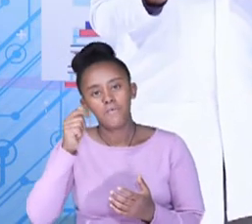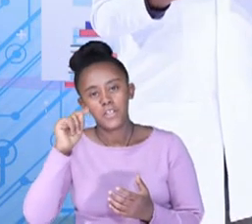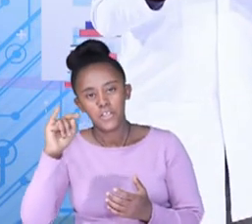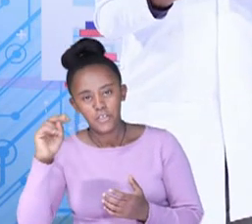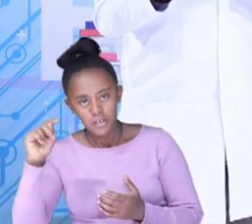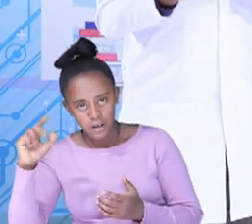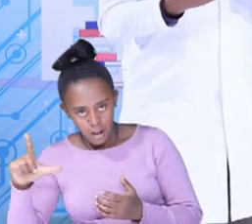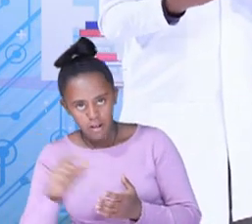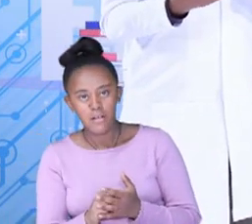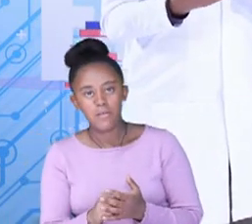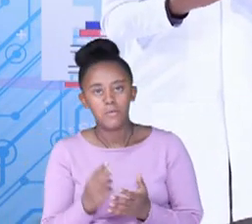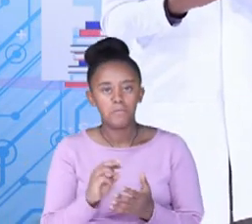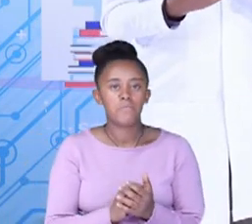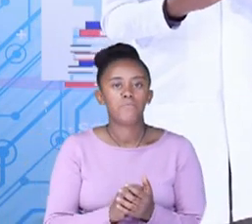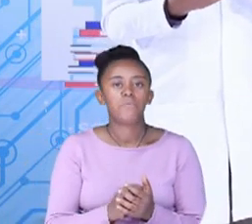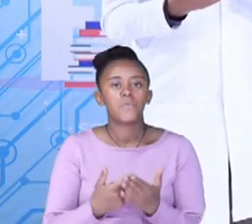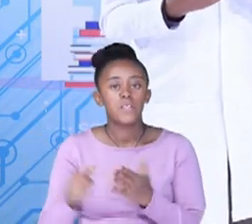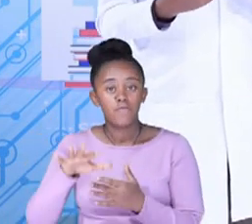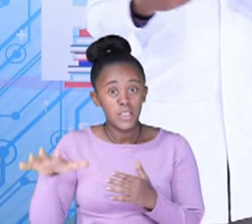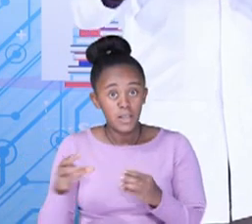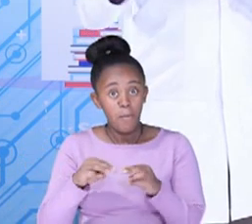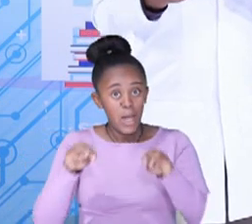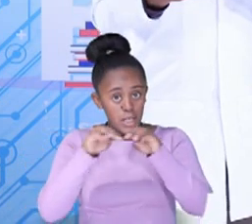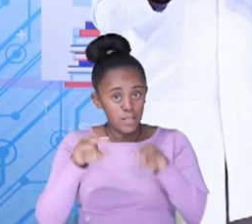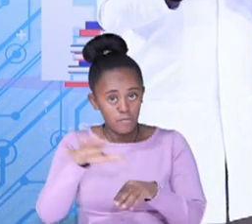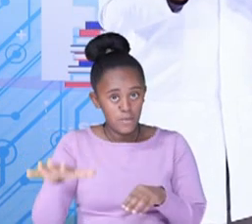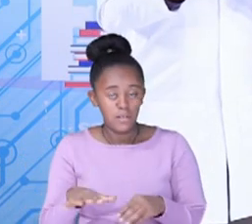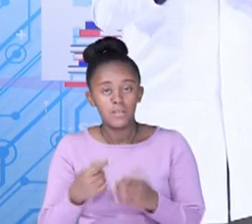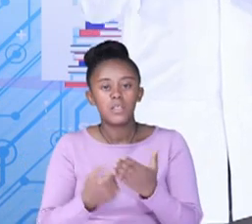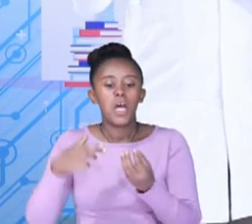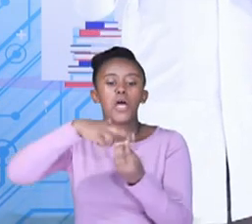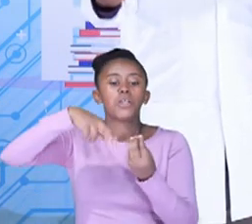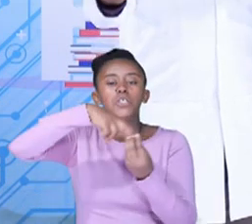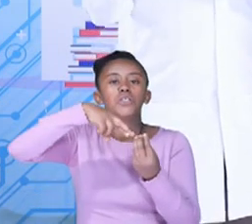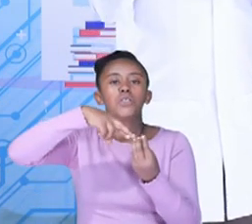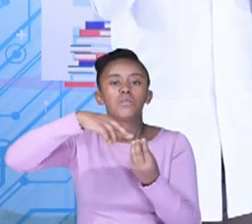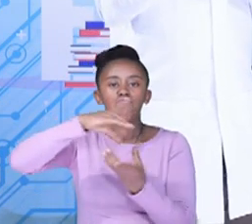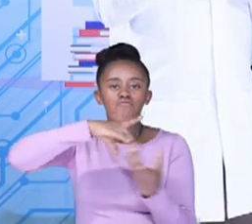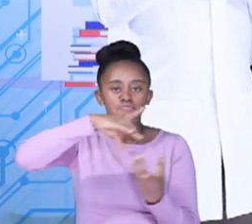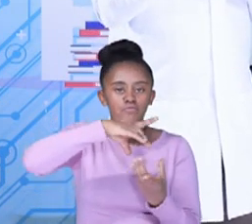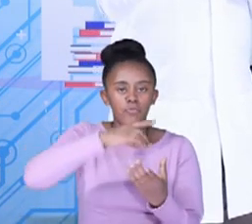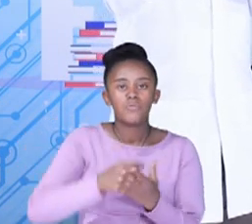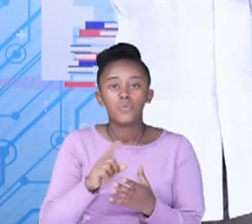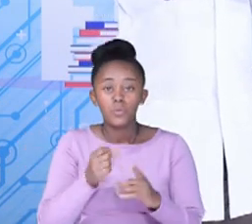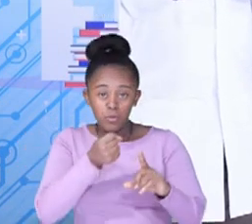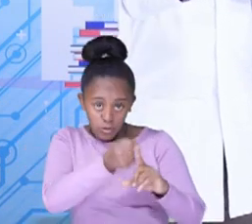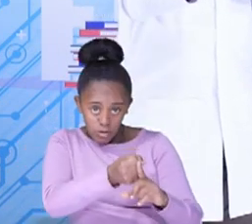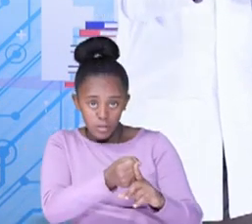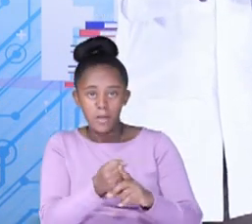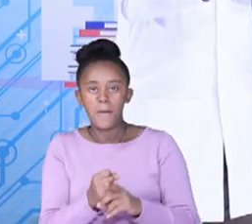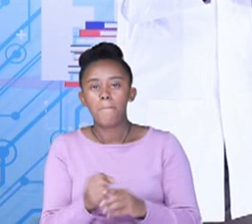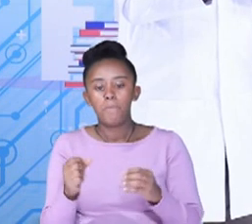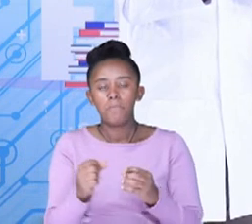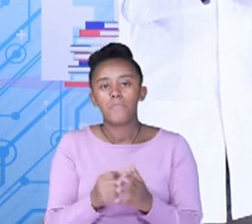magnet, there is a field, and that field is known to be magnetic field. Magnetic field is a region where you detect magnetic force. When you brought a